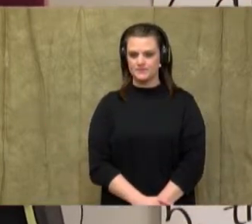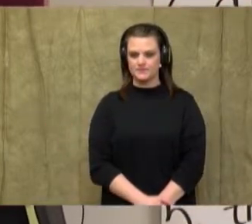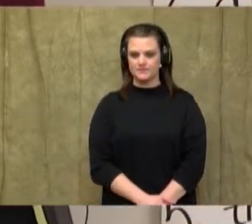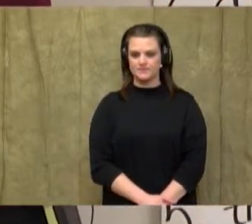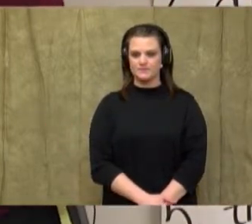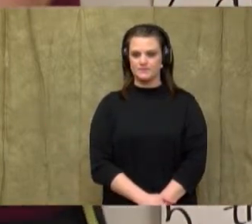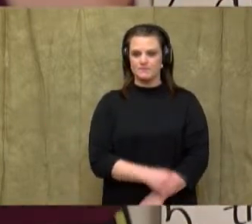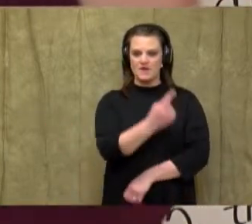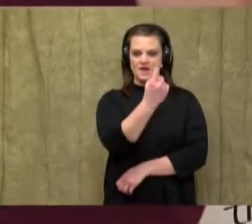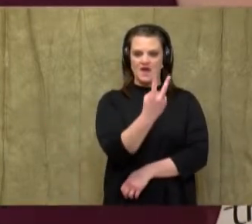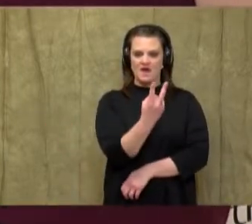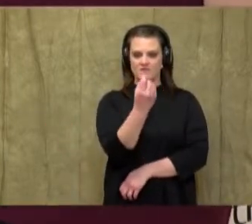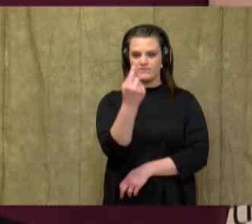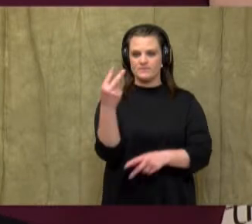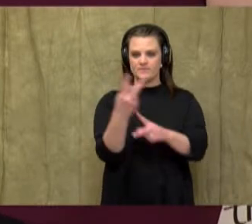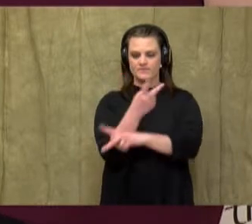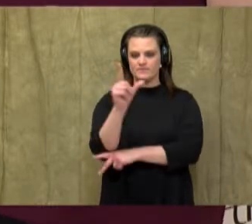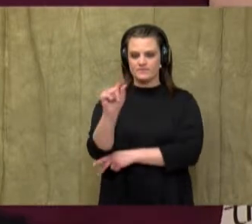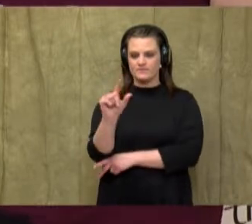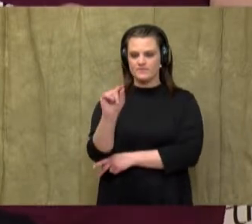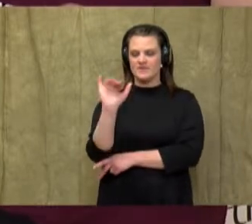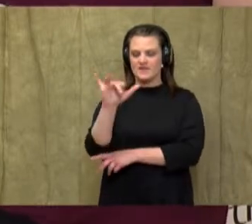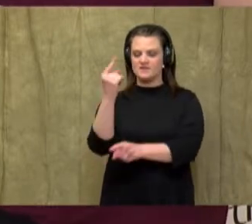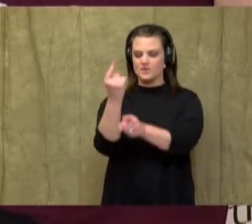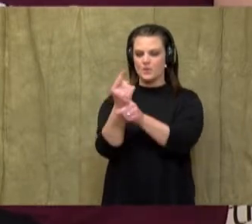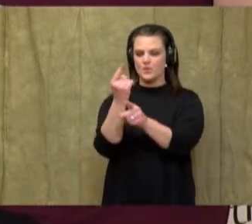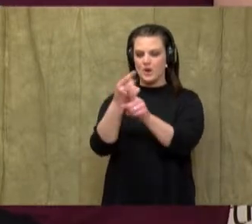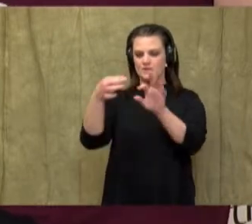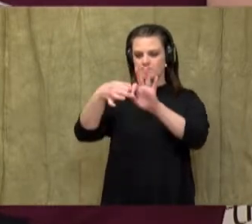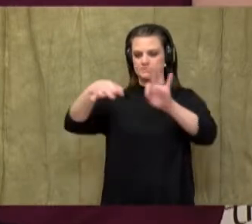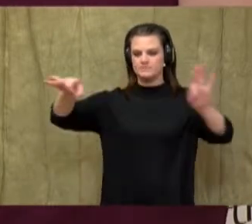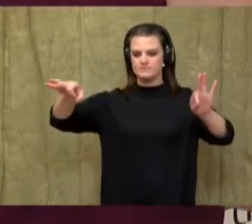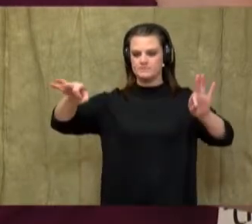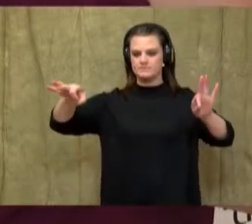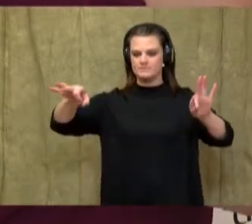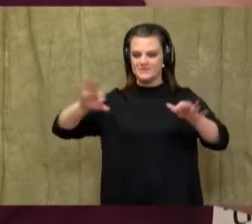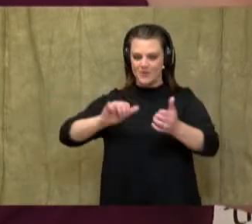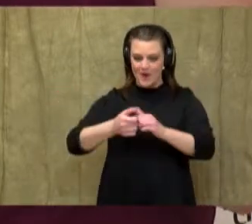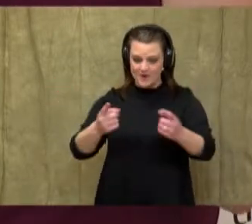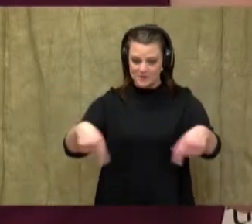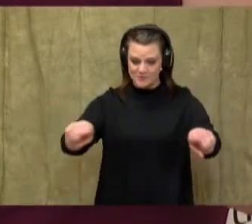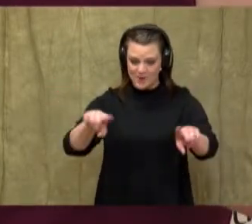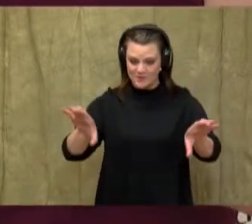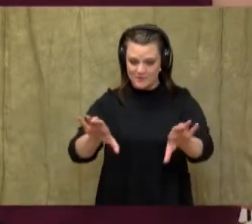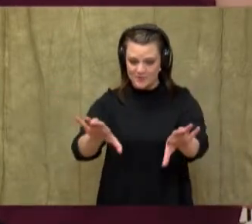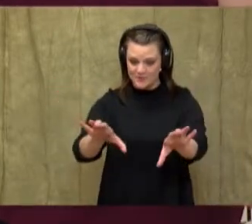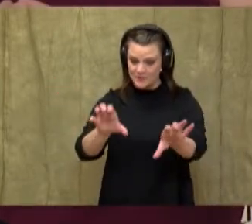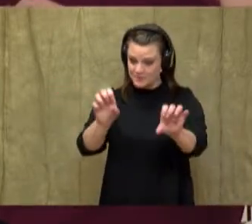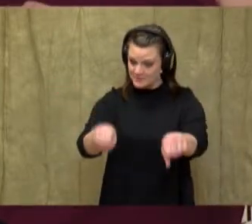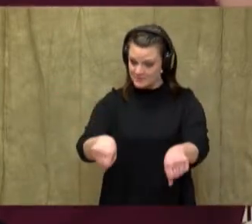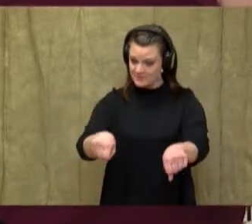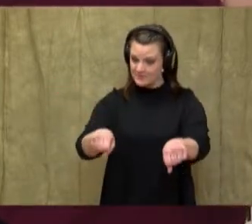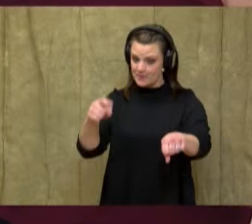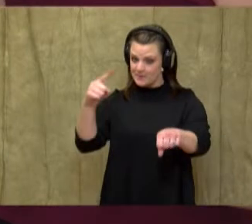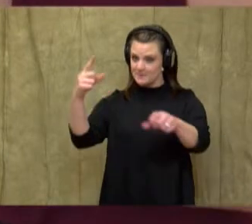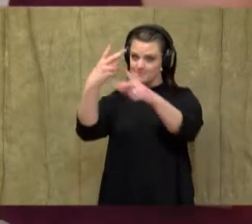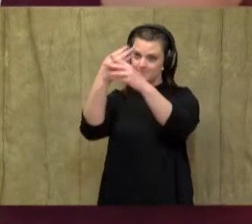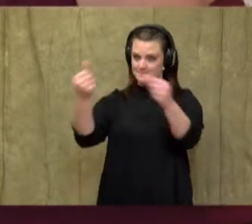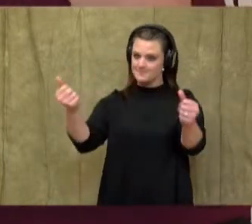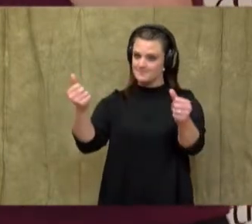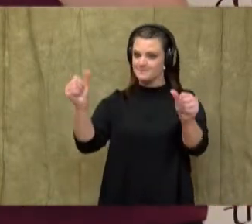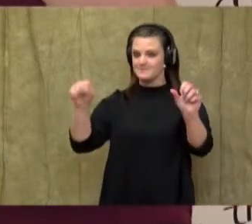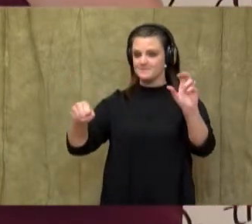this expression, that is the correct expression. So how'd you do? Were you able to solve the brain teaser?